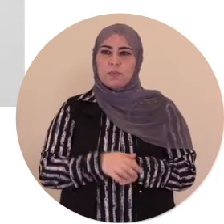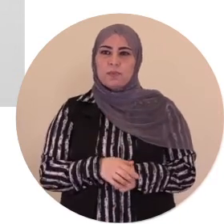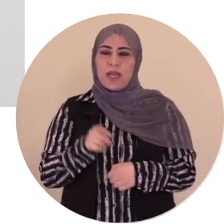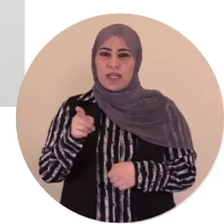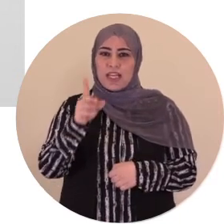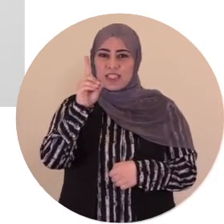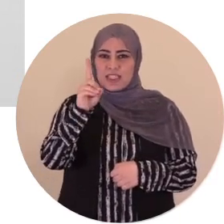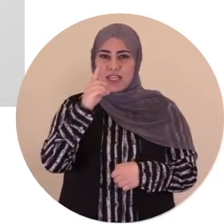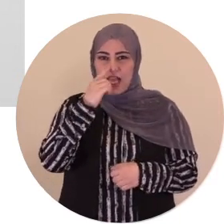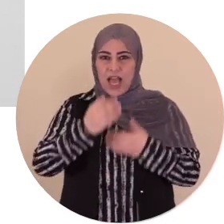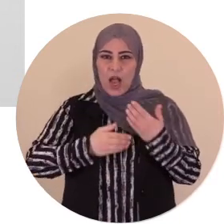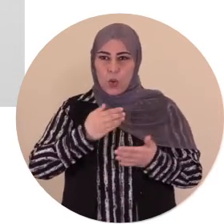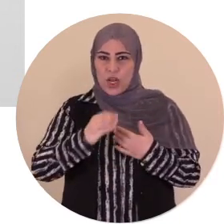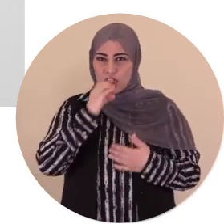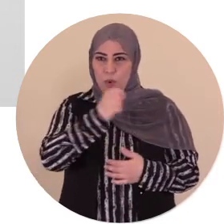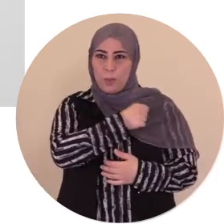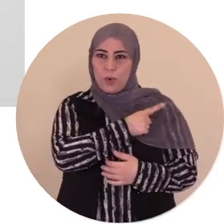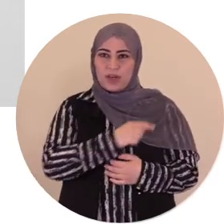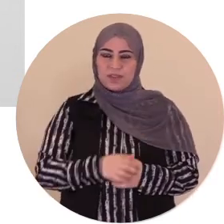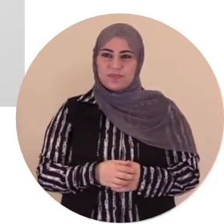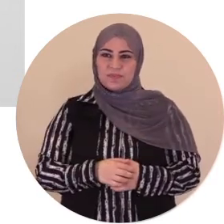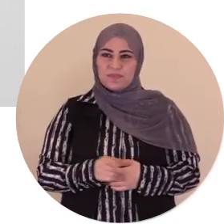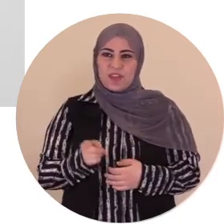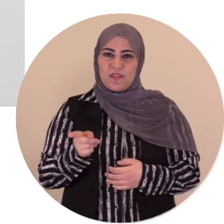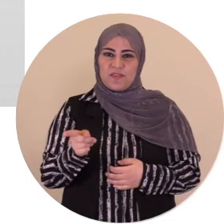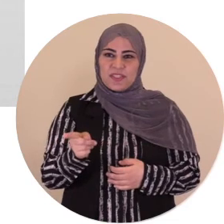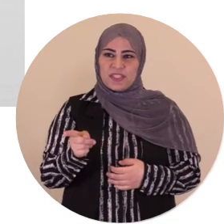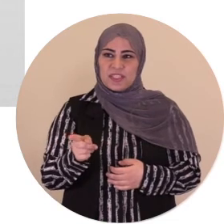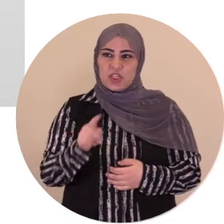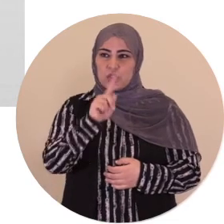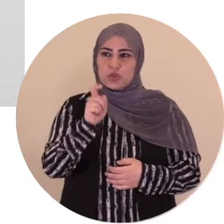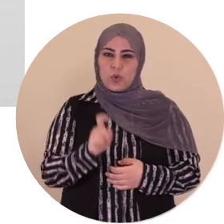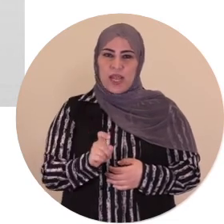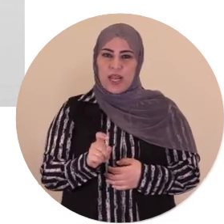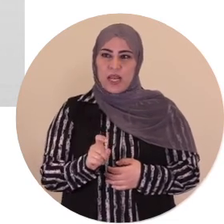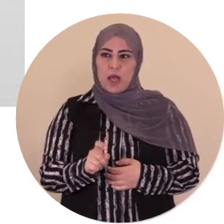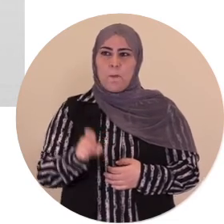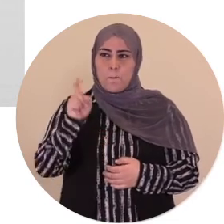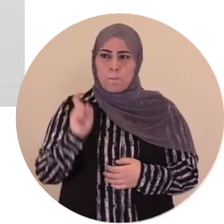yourself. This exercise must be finished by the students in half an hour.